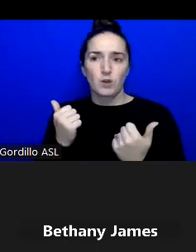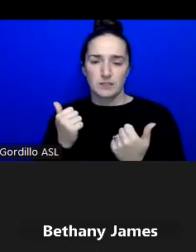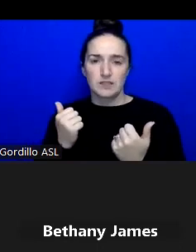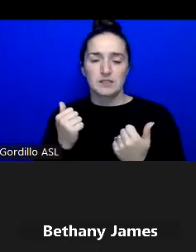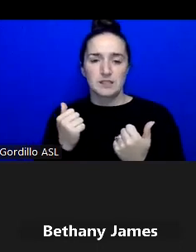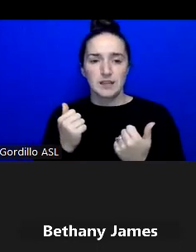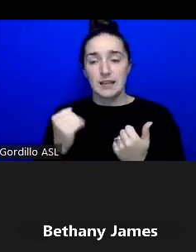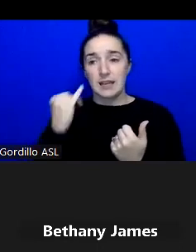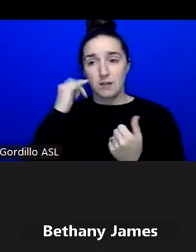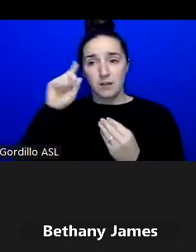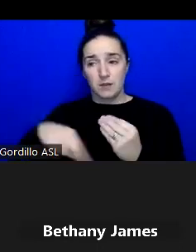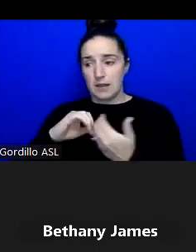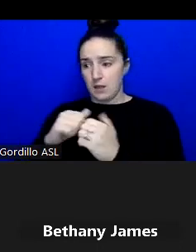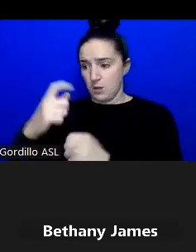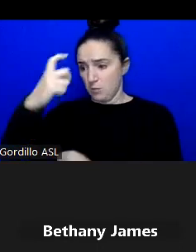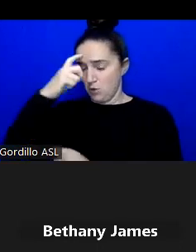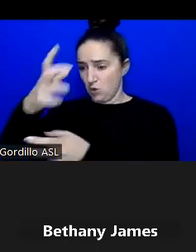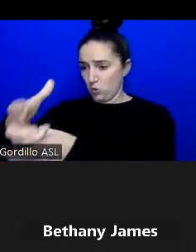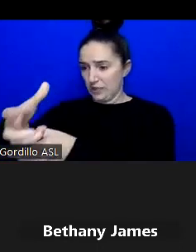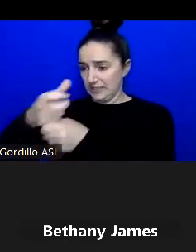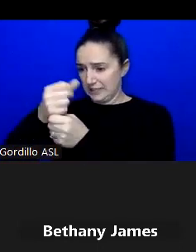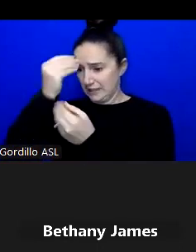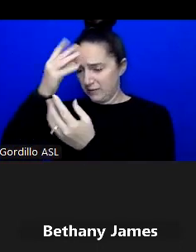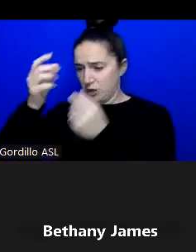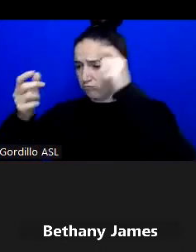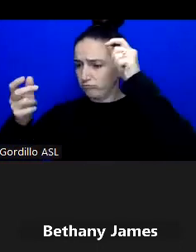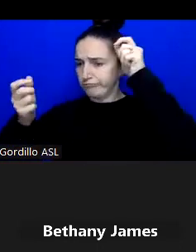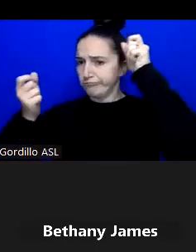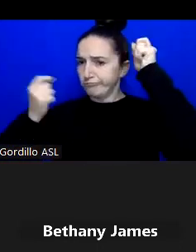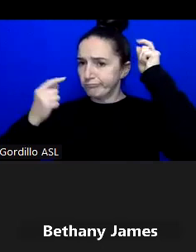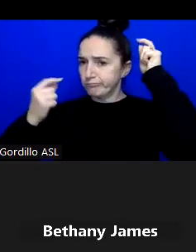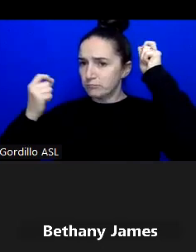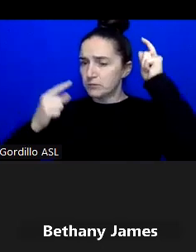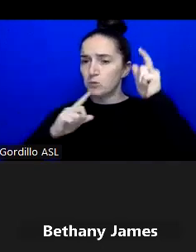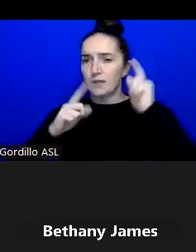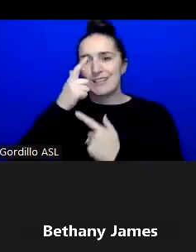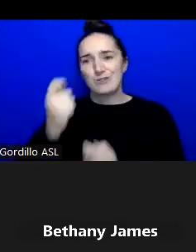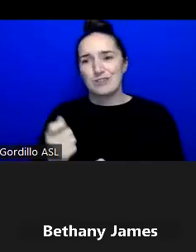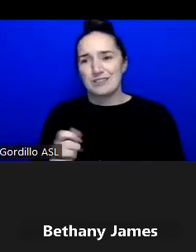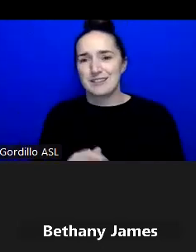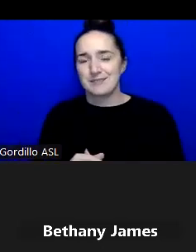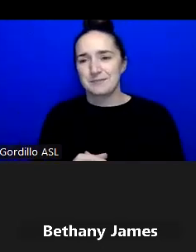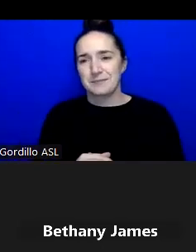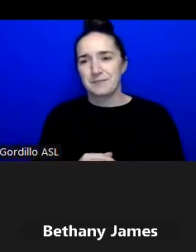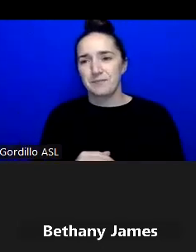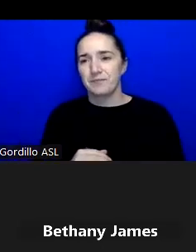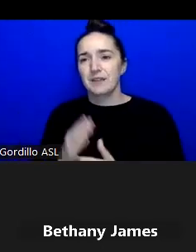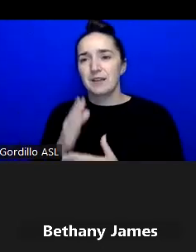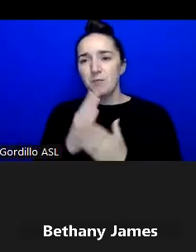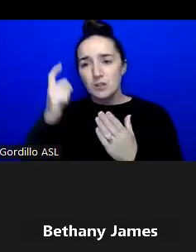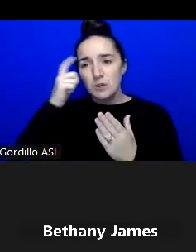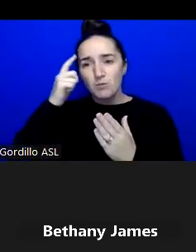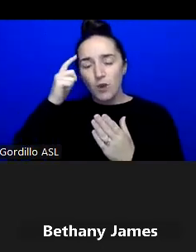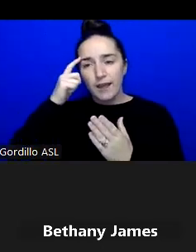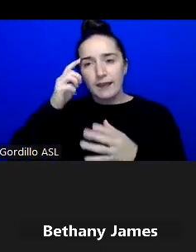is receiving that information, it's really interesting because the areas that are being stimulated when